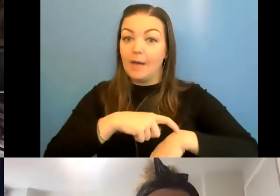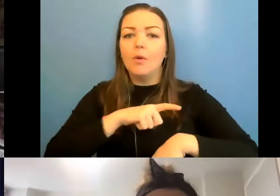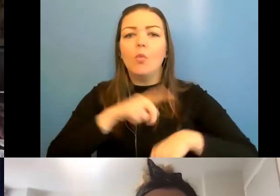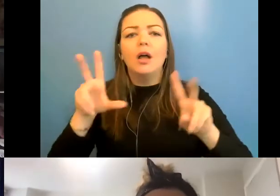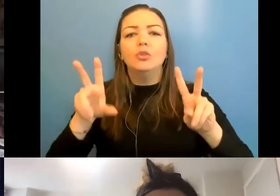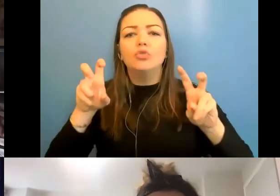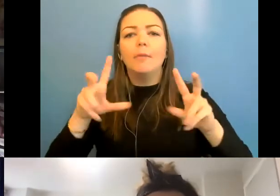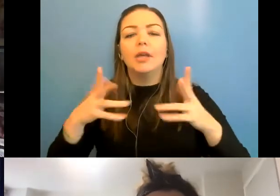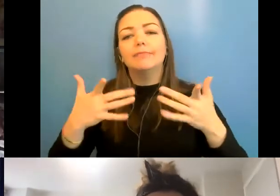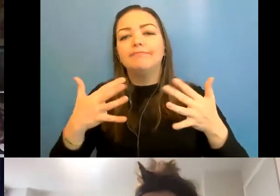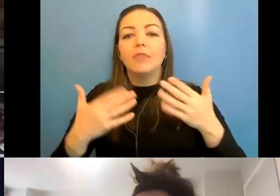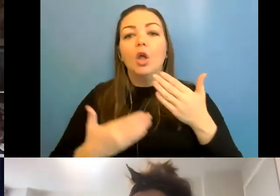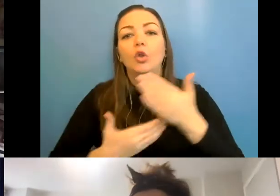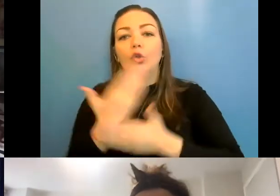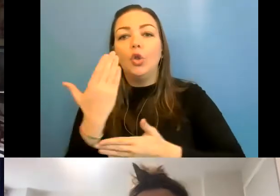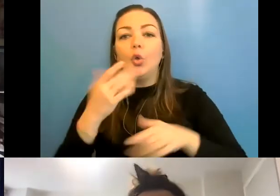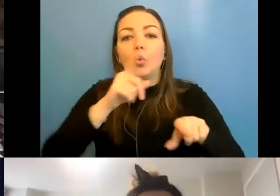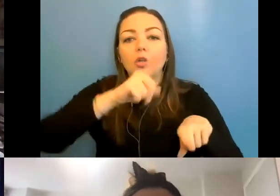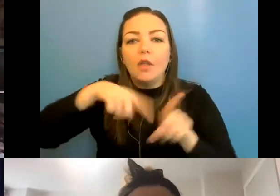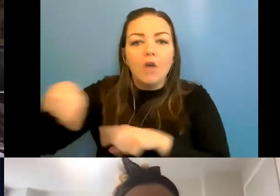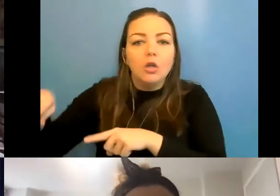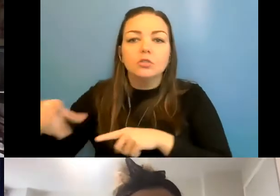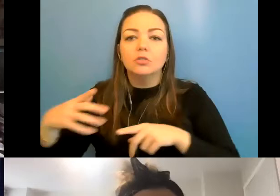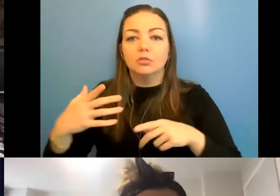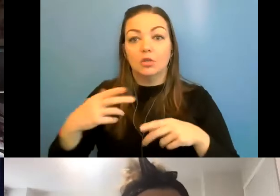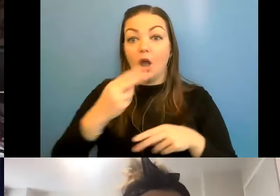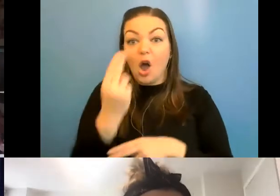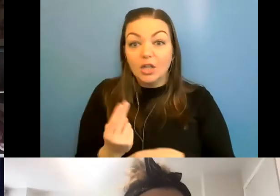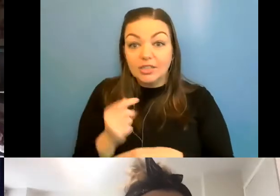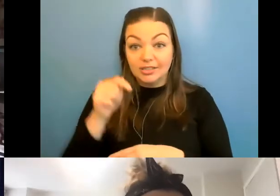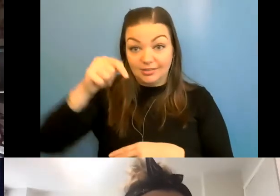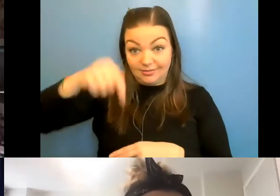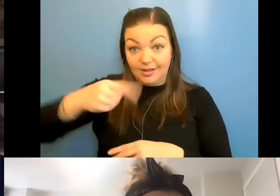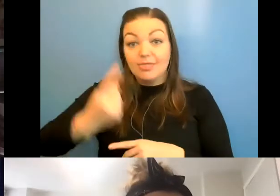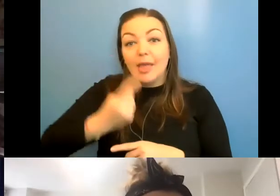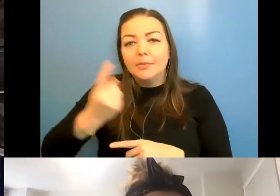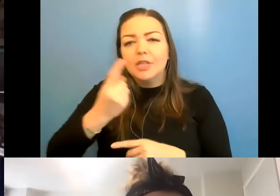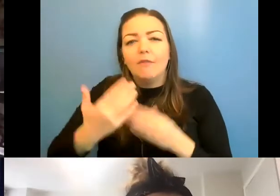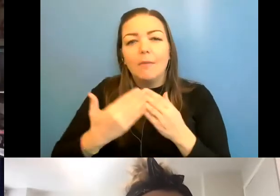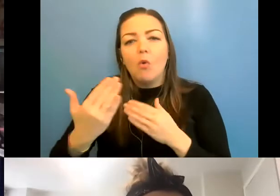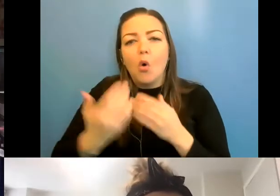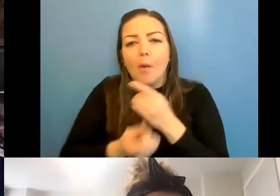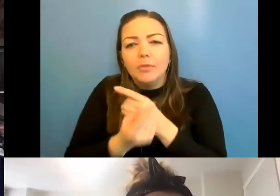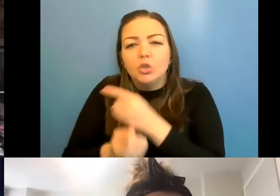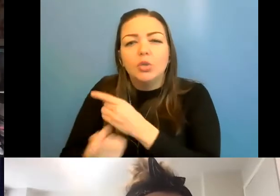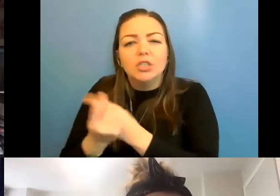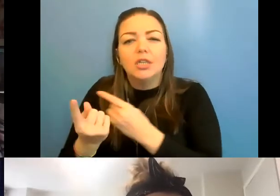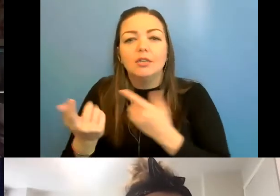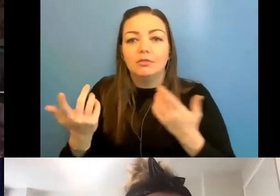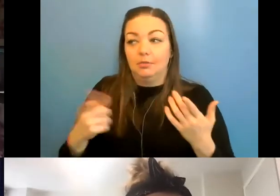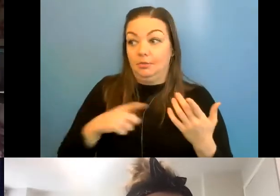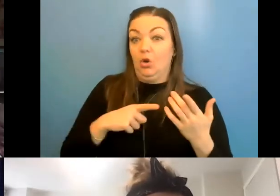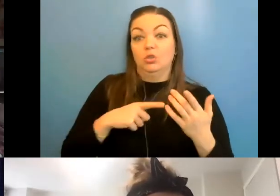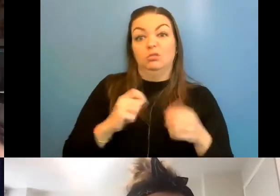about neurodiverse, neurodivergent artists actually being able to have more opportunities now because of the pandemic